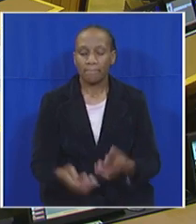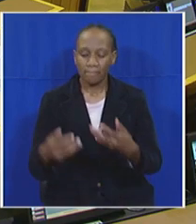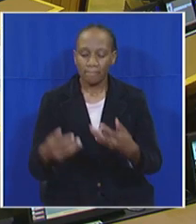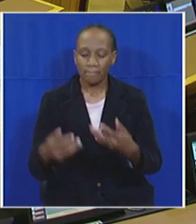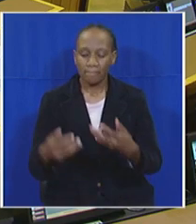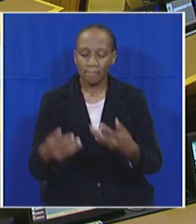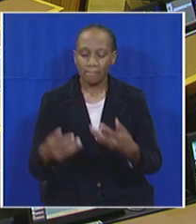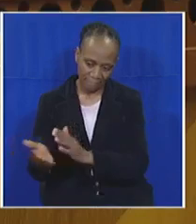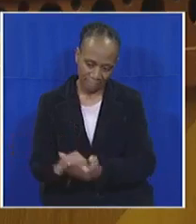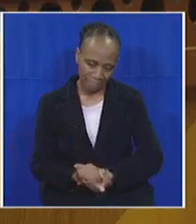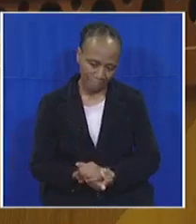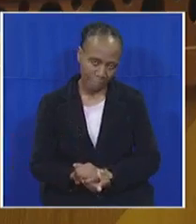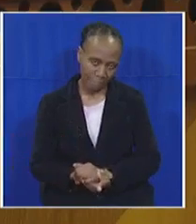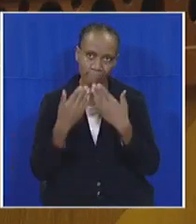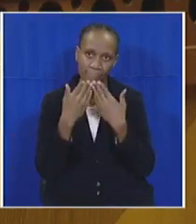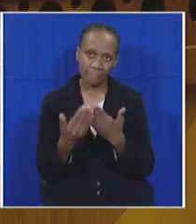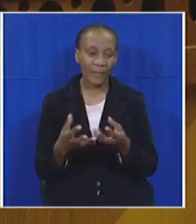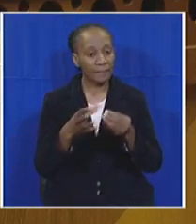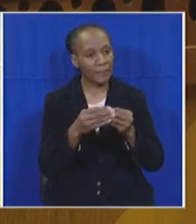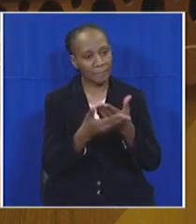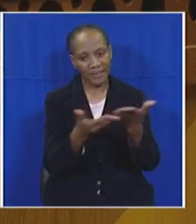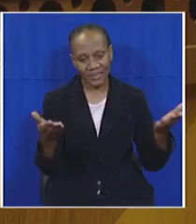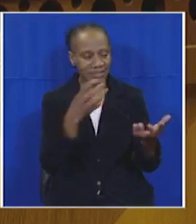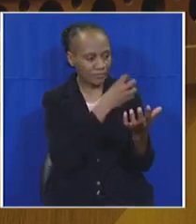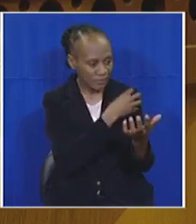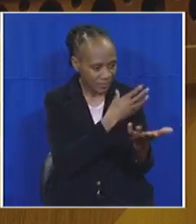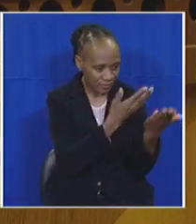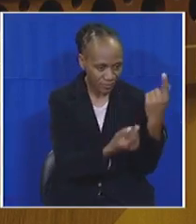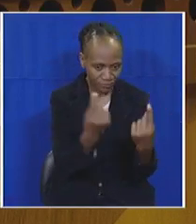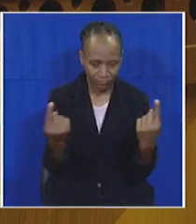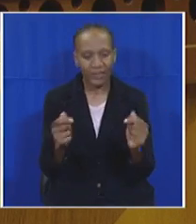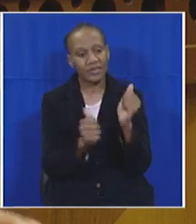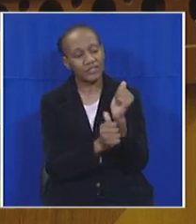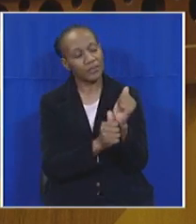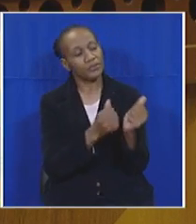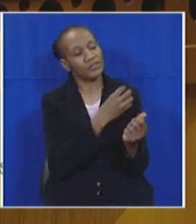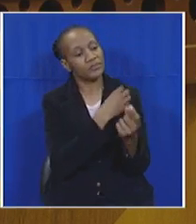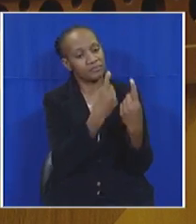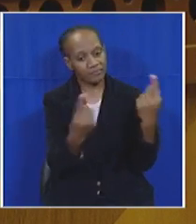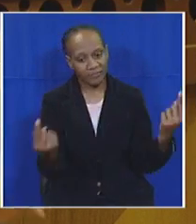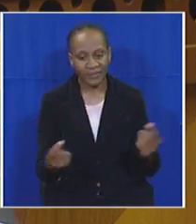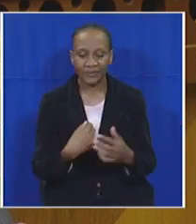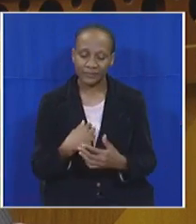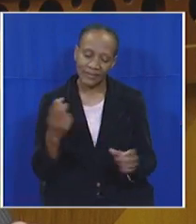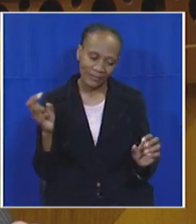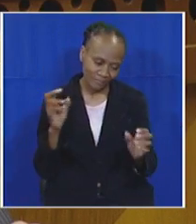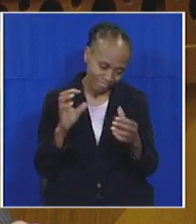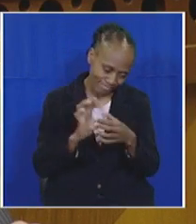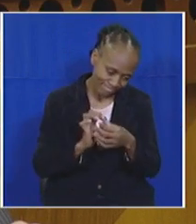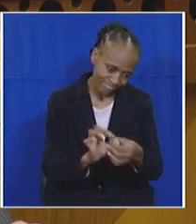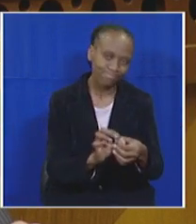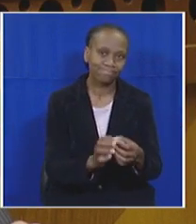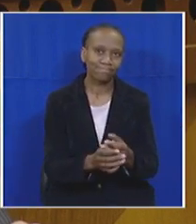Chairperson, thank you very, very much. Honorable members, ministers and deputy ministers, I associate myself fully with the